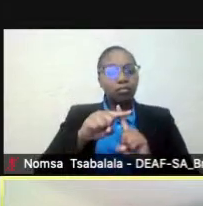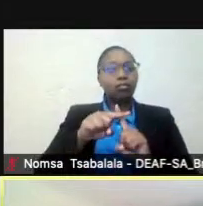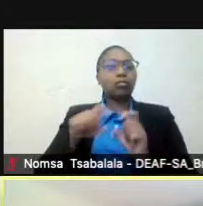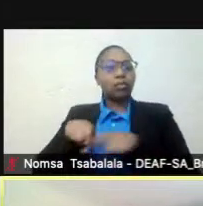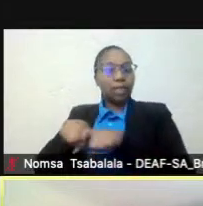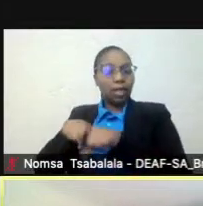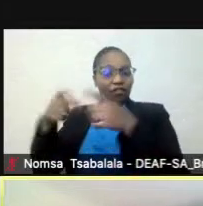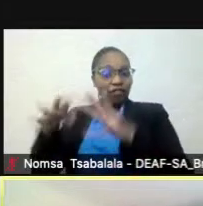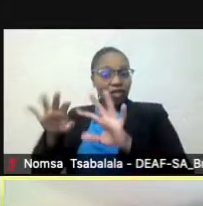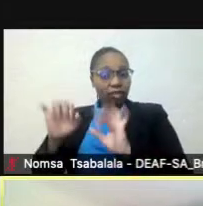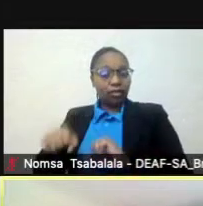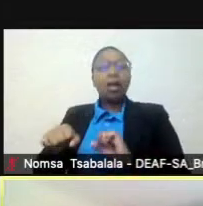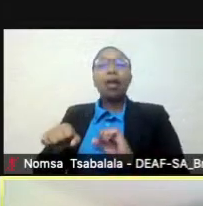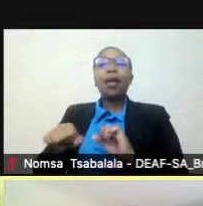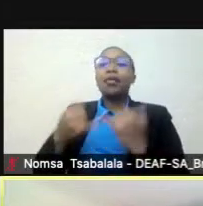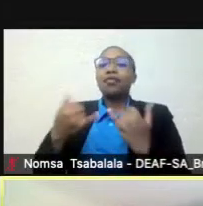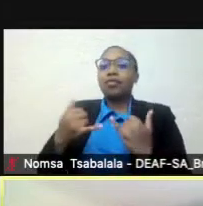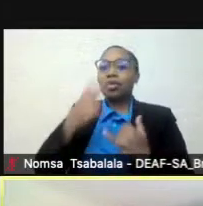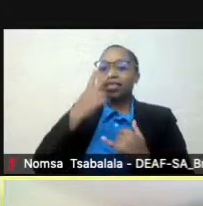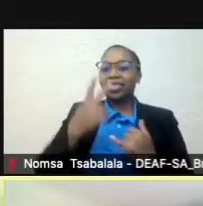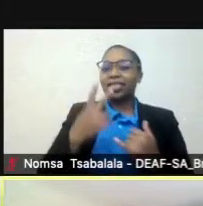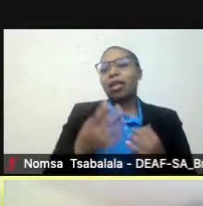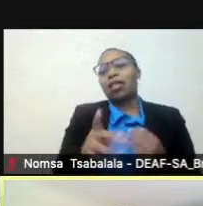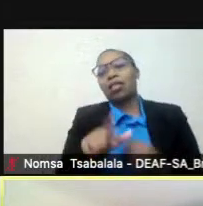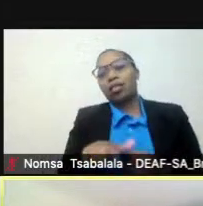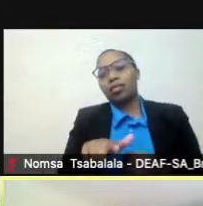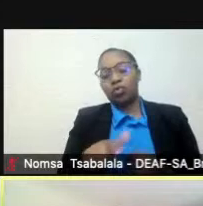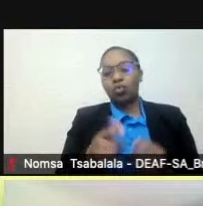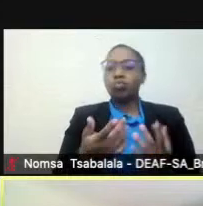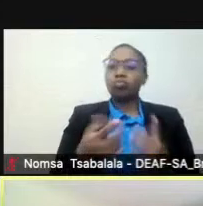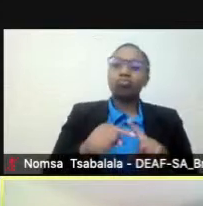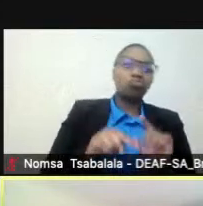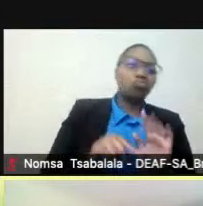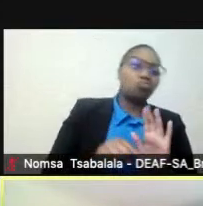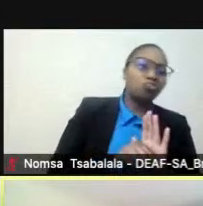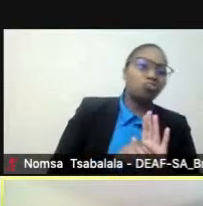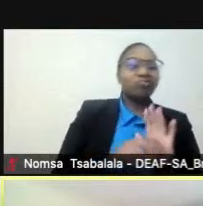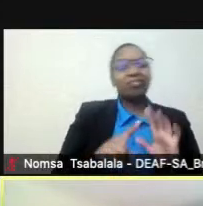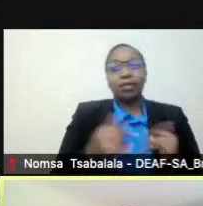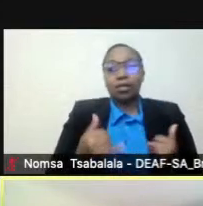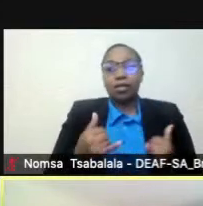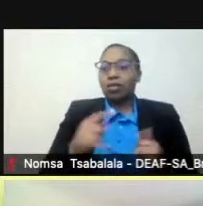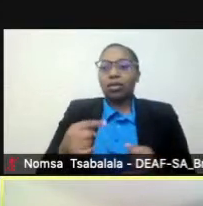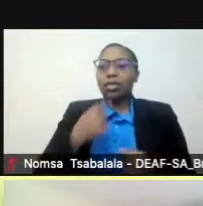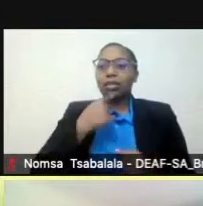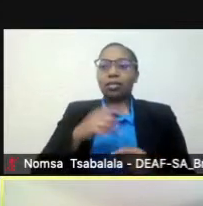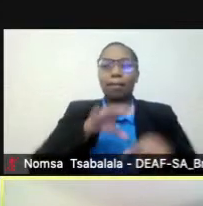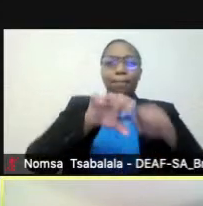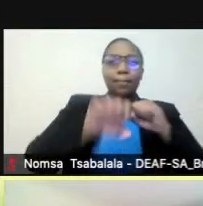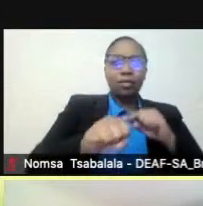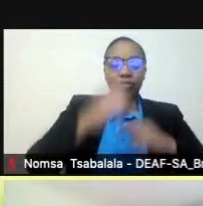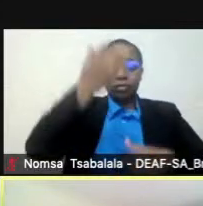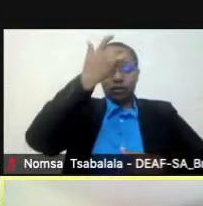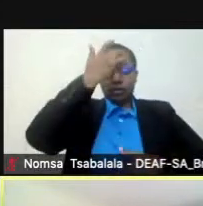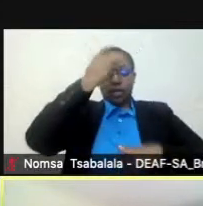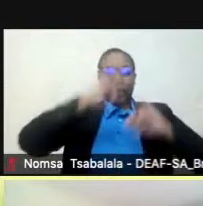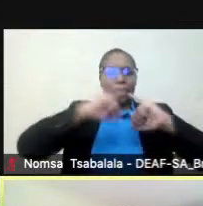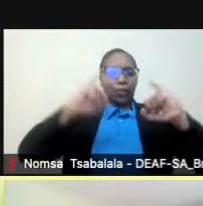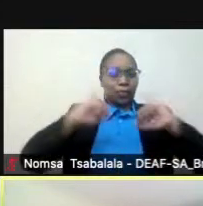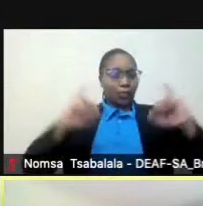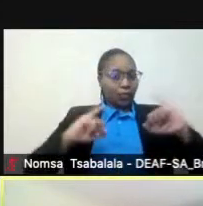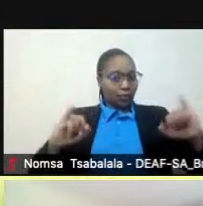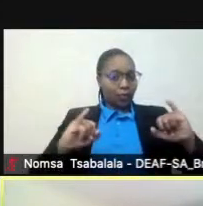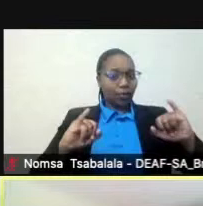we're seeing kind of the mild spectrum now, I think we really can't say anything in terms of disease severity without waiting